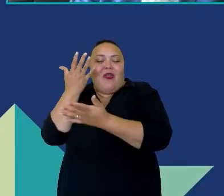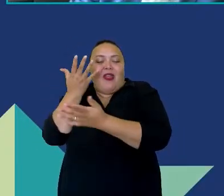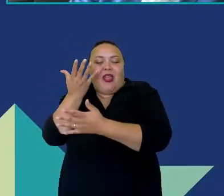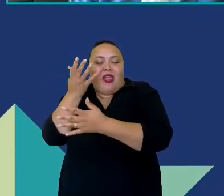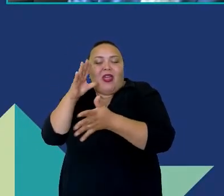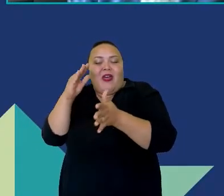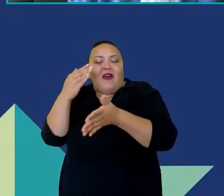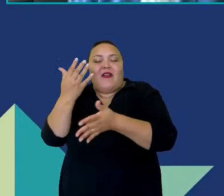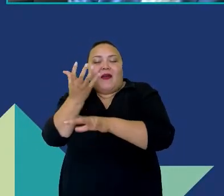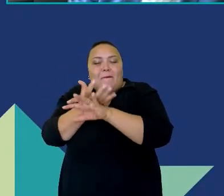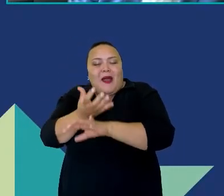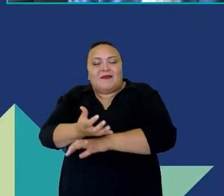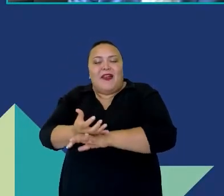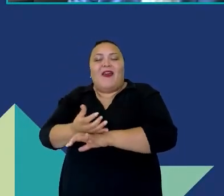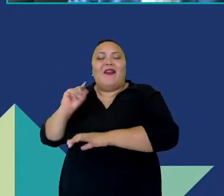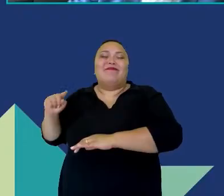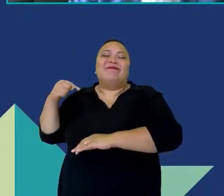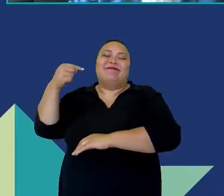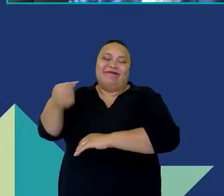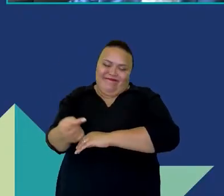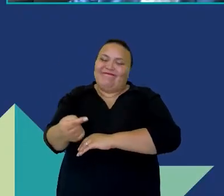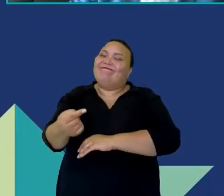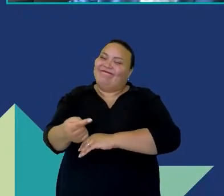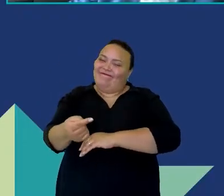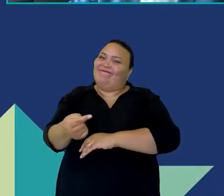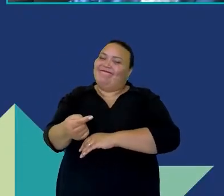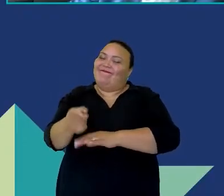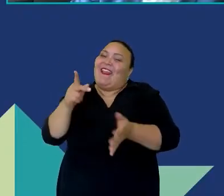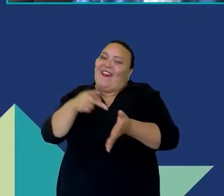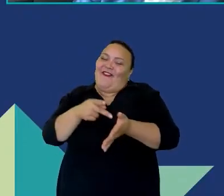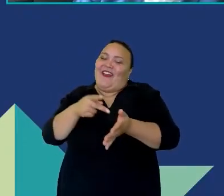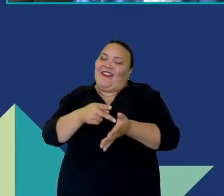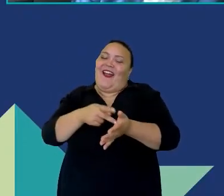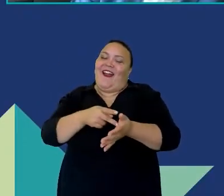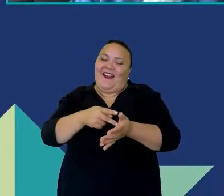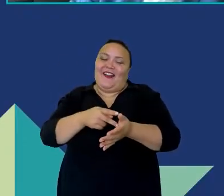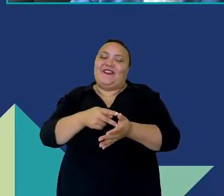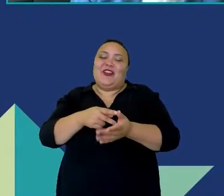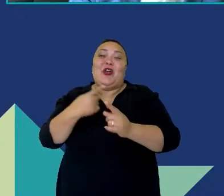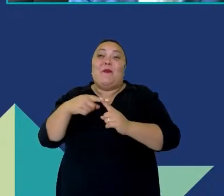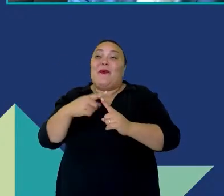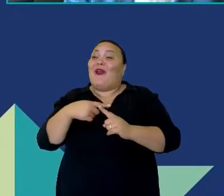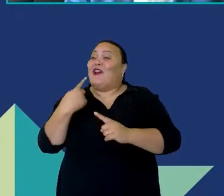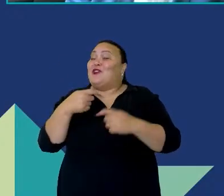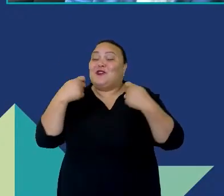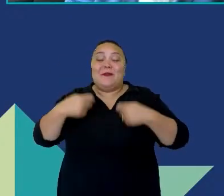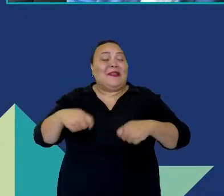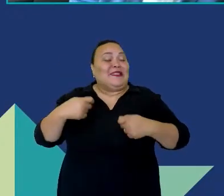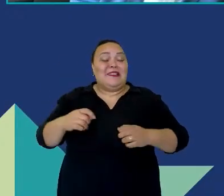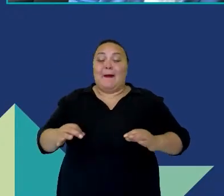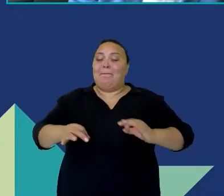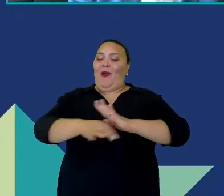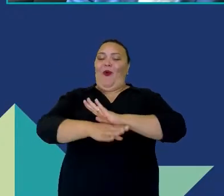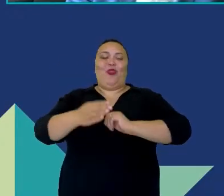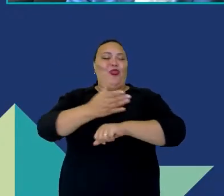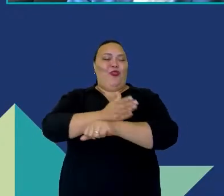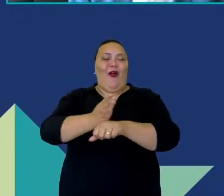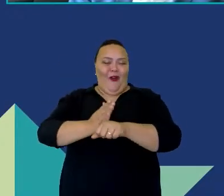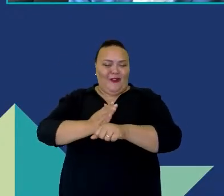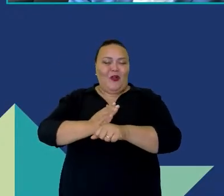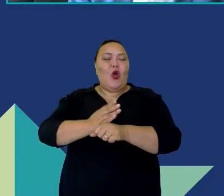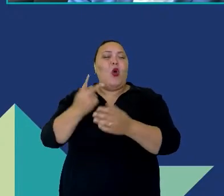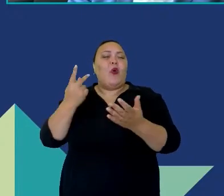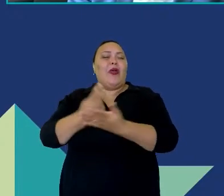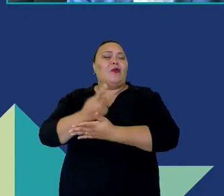Aberfan disaster in Wales with 116 children dead and